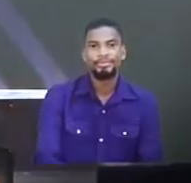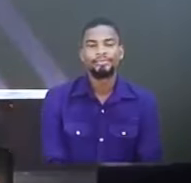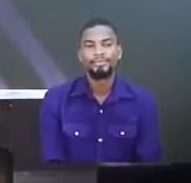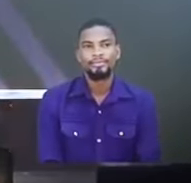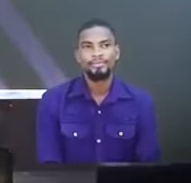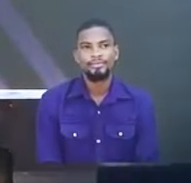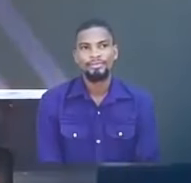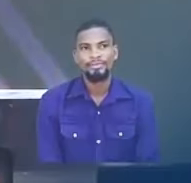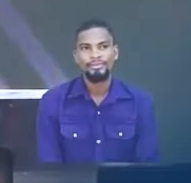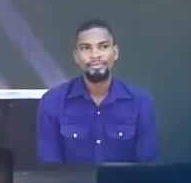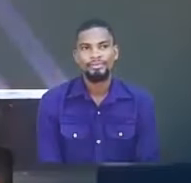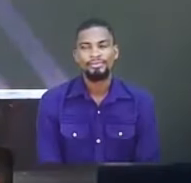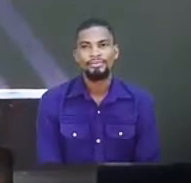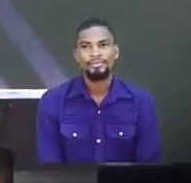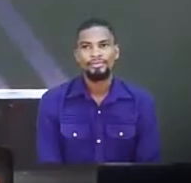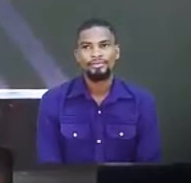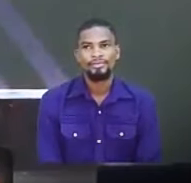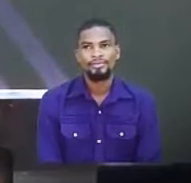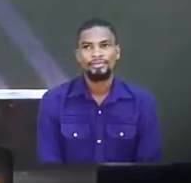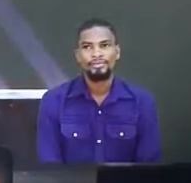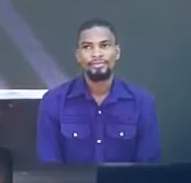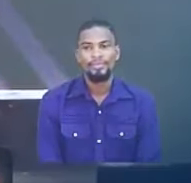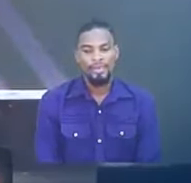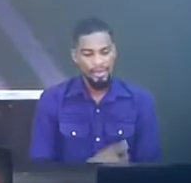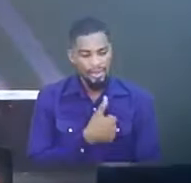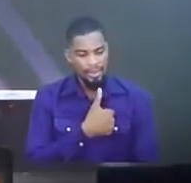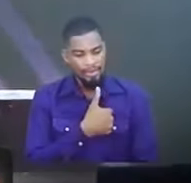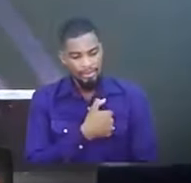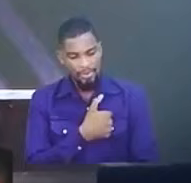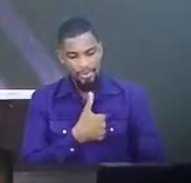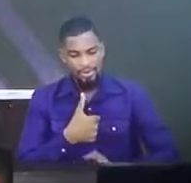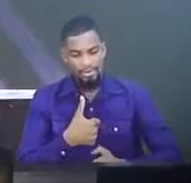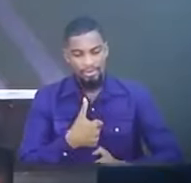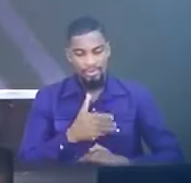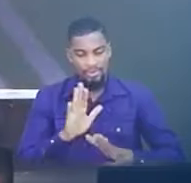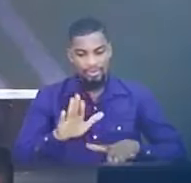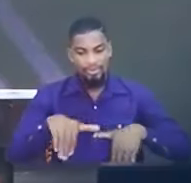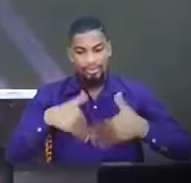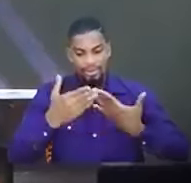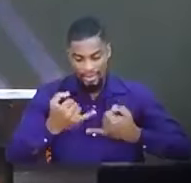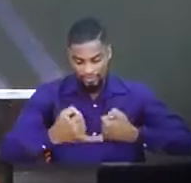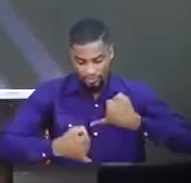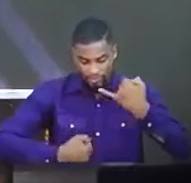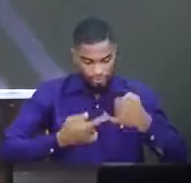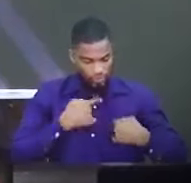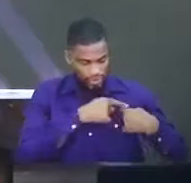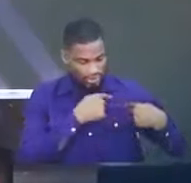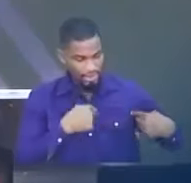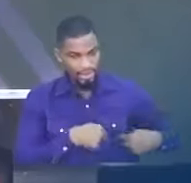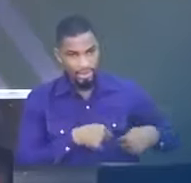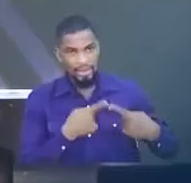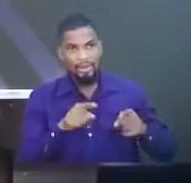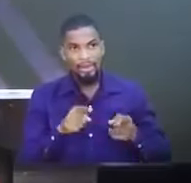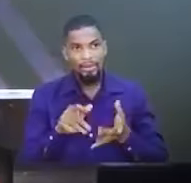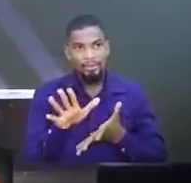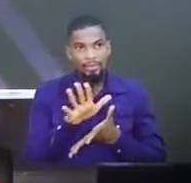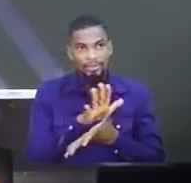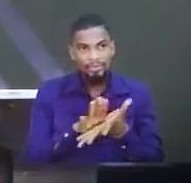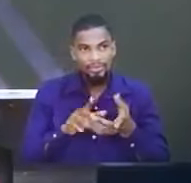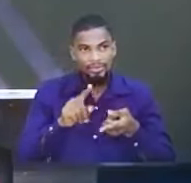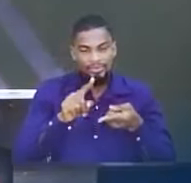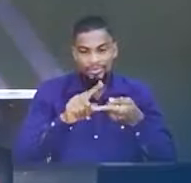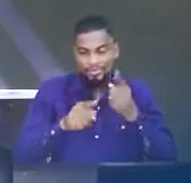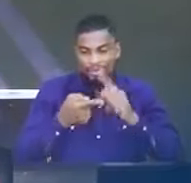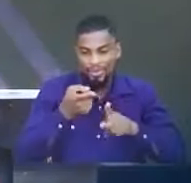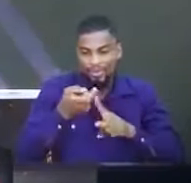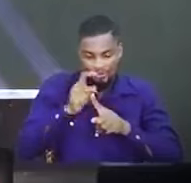Proverbs 27 verse 9. "Perfume and incense bring joy to the heart, and the pleasantness of a friend springs from their